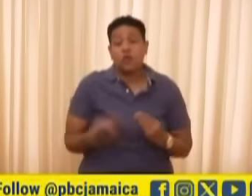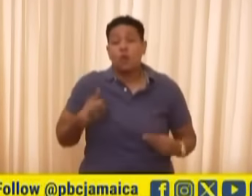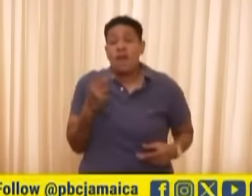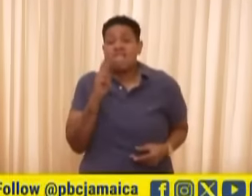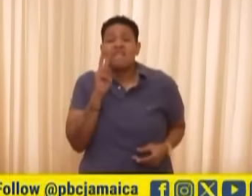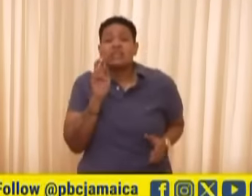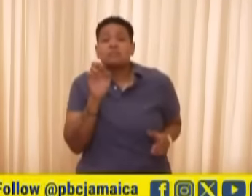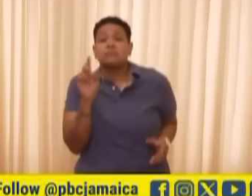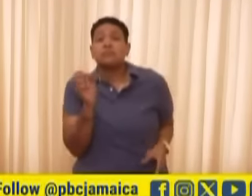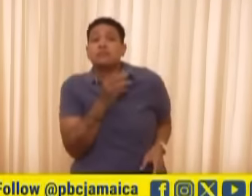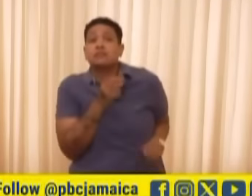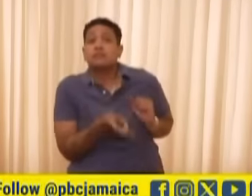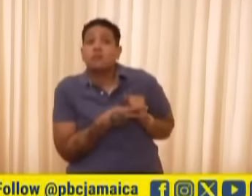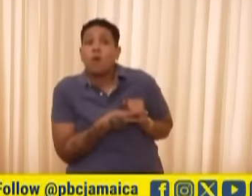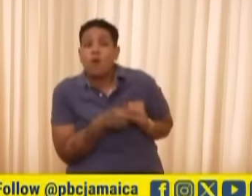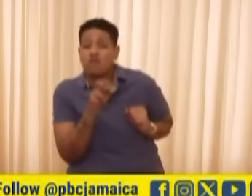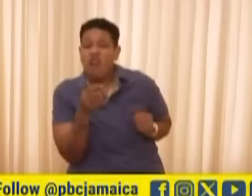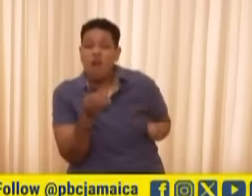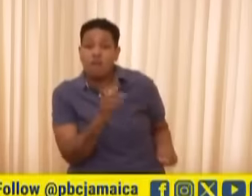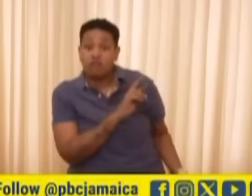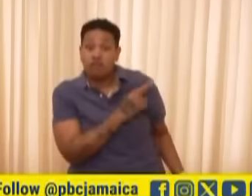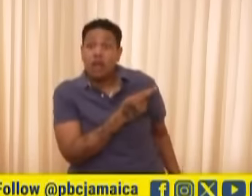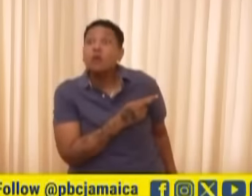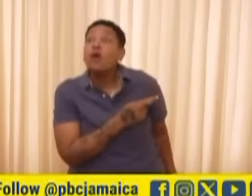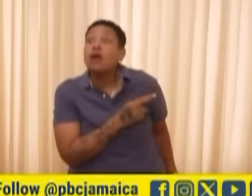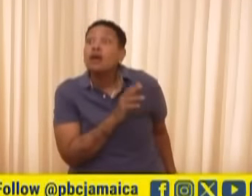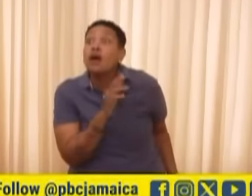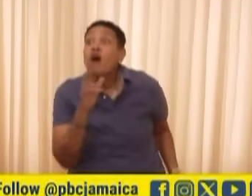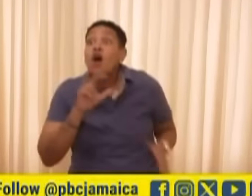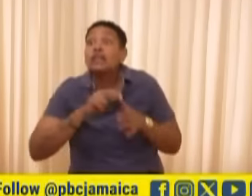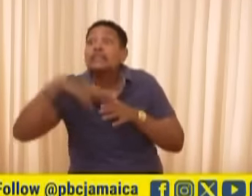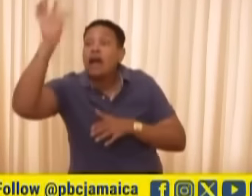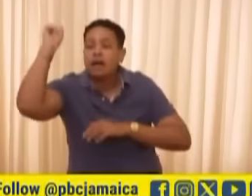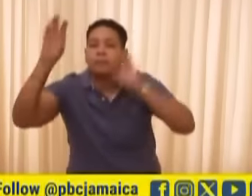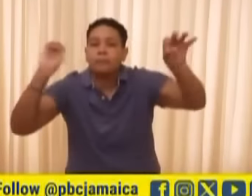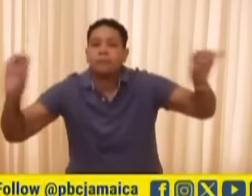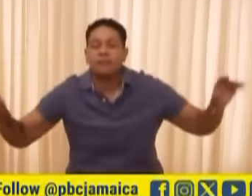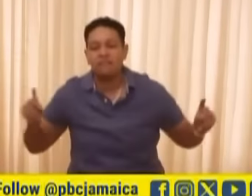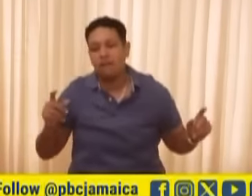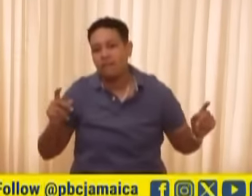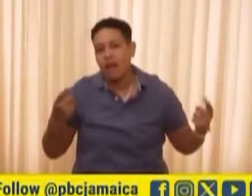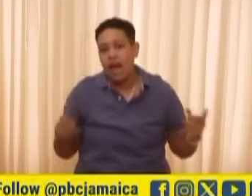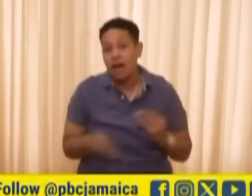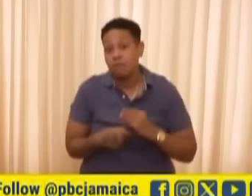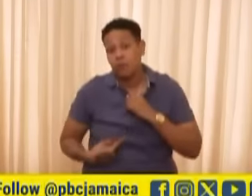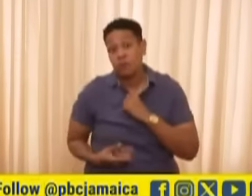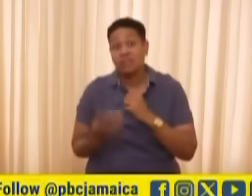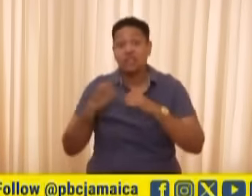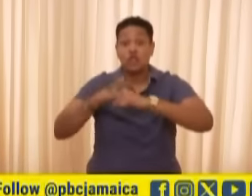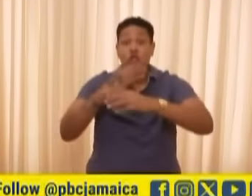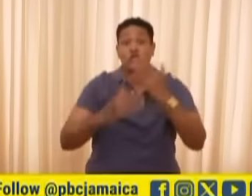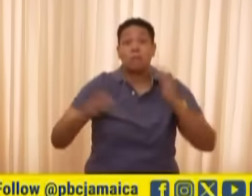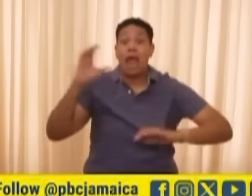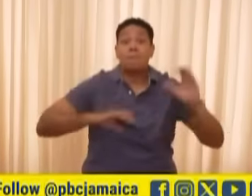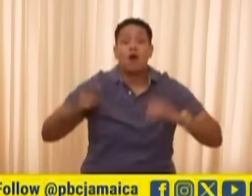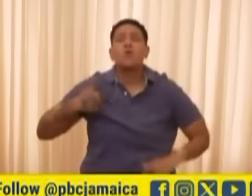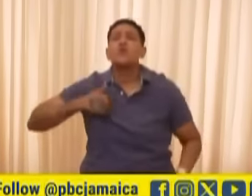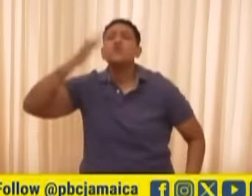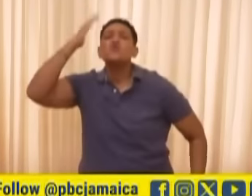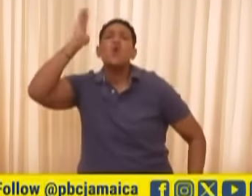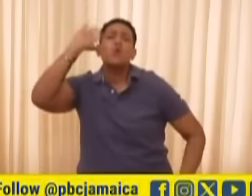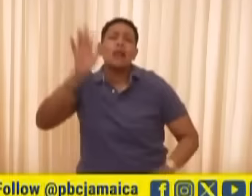seeds so that we will be able to get out as quickly as possible. We've also secured some chemicals that we know will